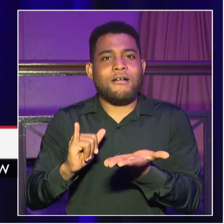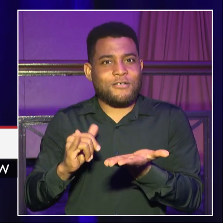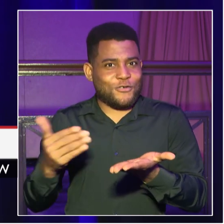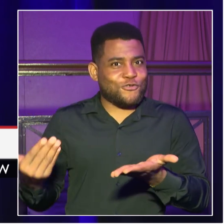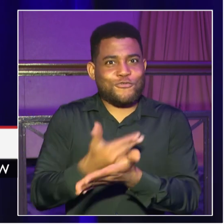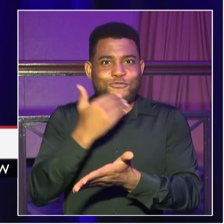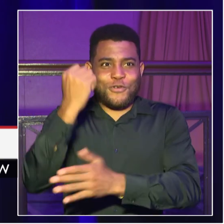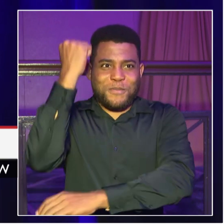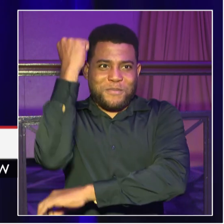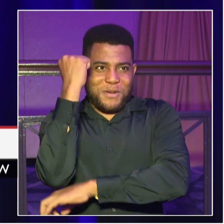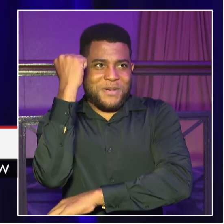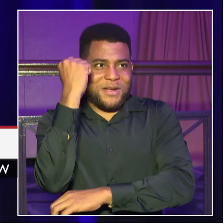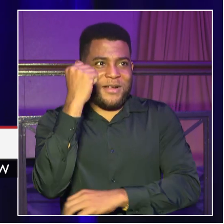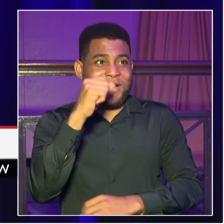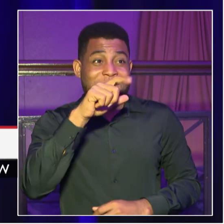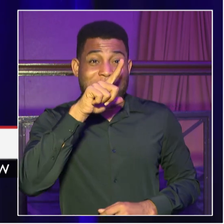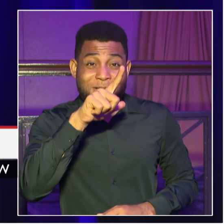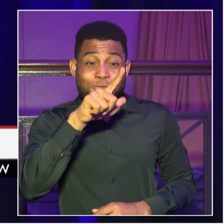That created